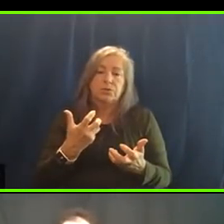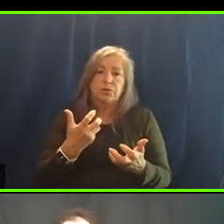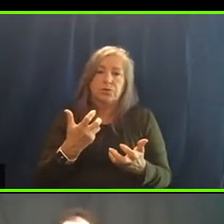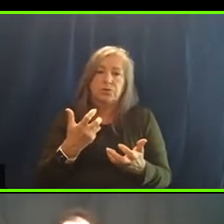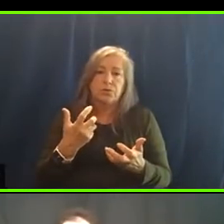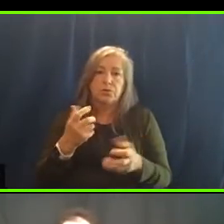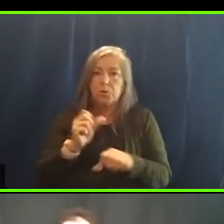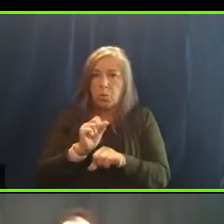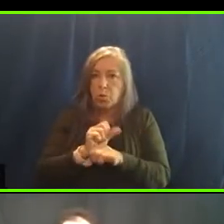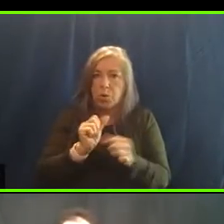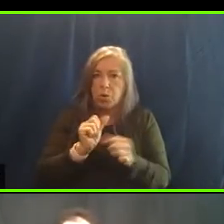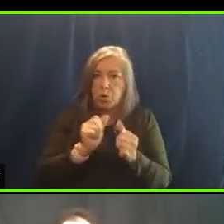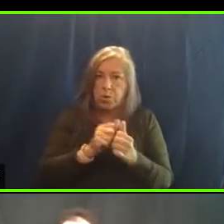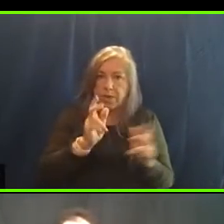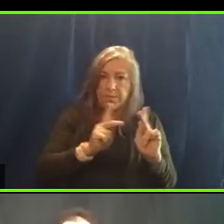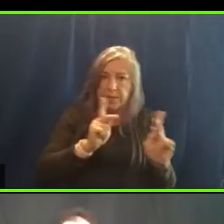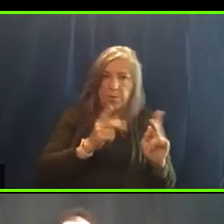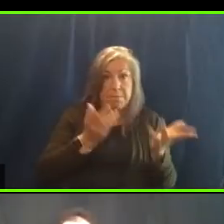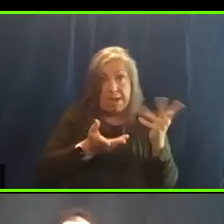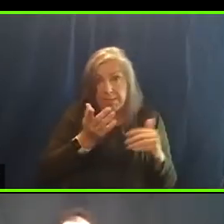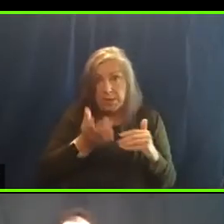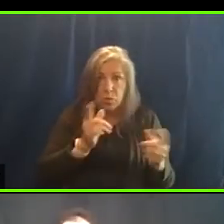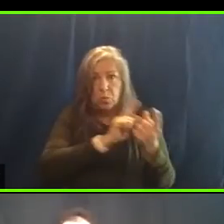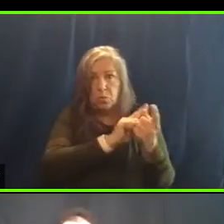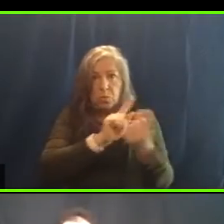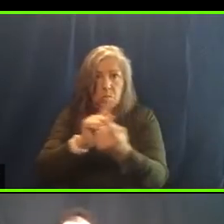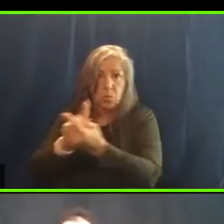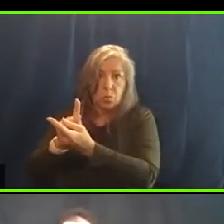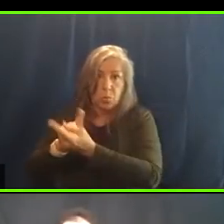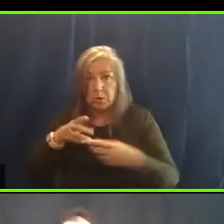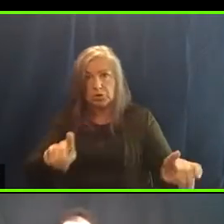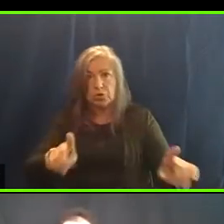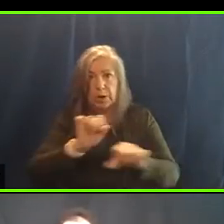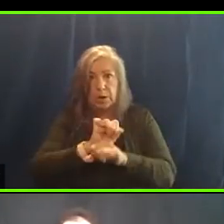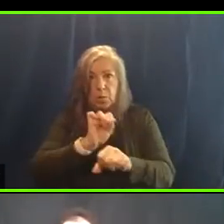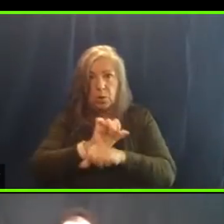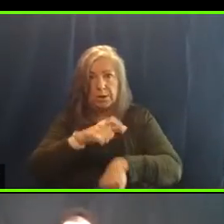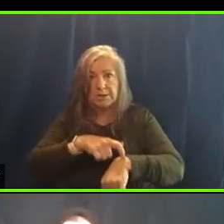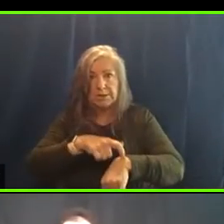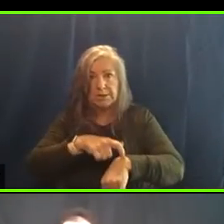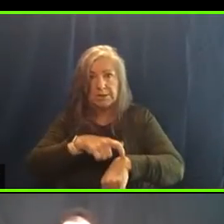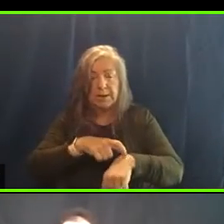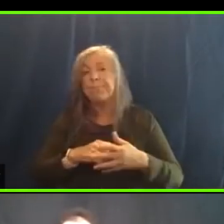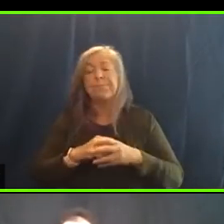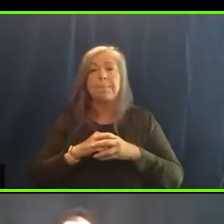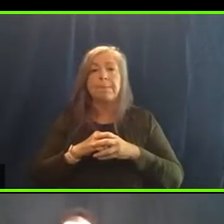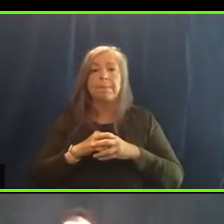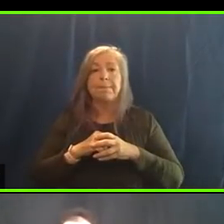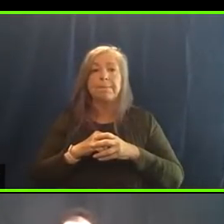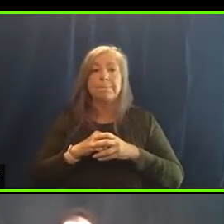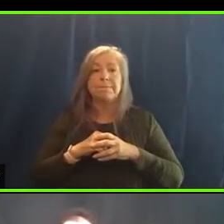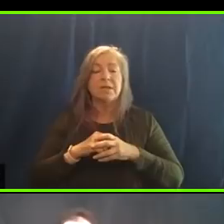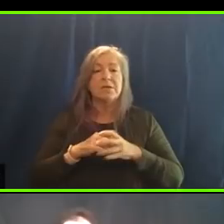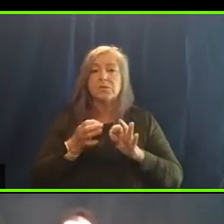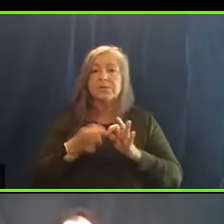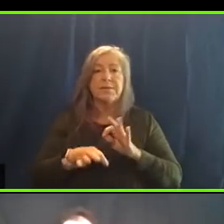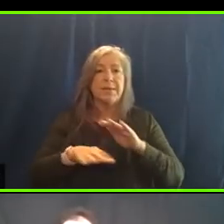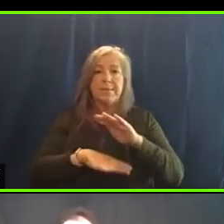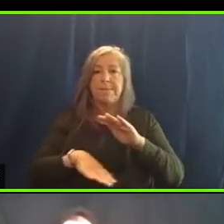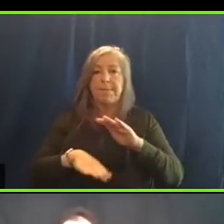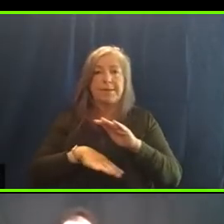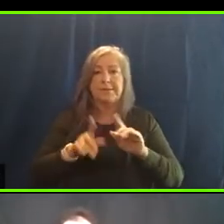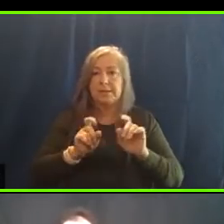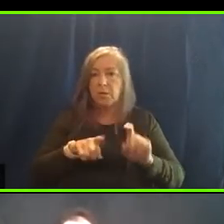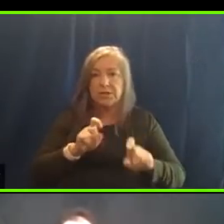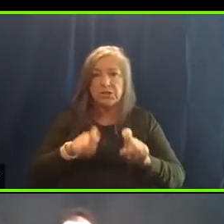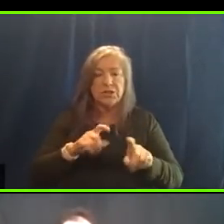so those questions will be very basic. We will not be asking you invasive health questions. We just wanna create a picture of who we need to talk to in